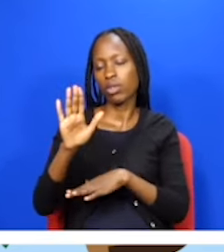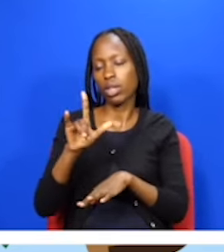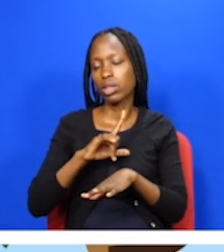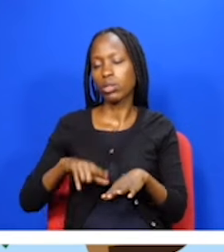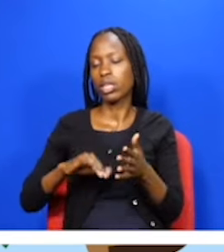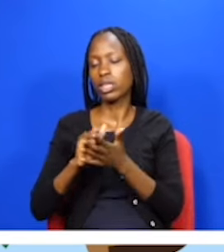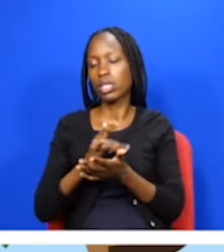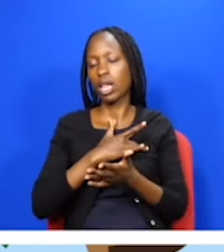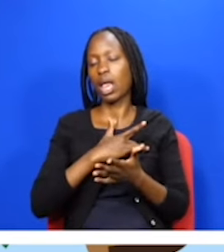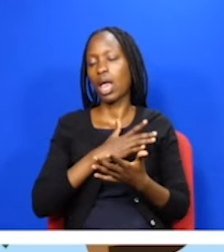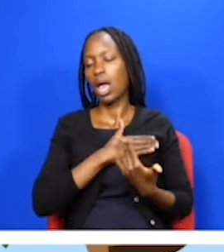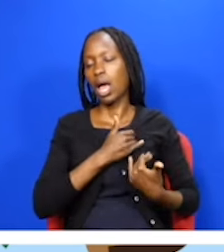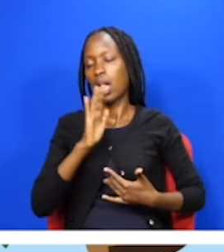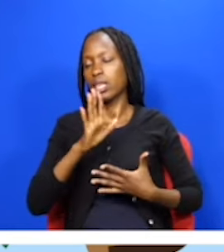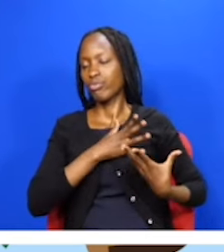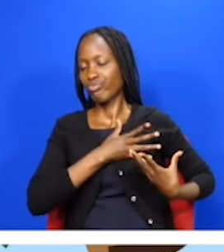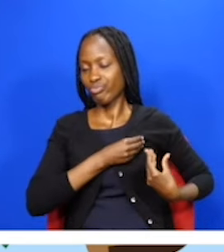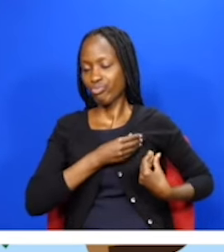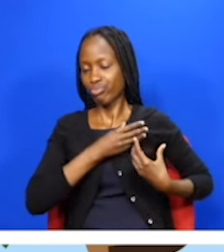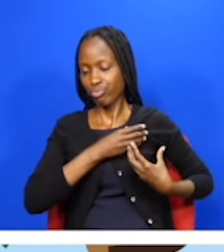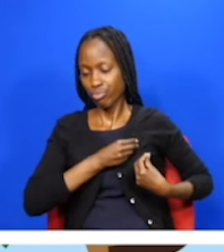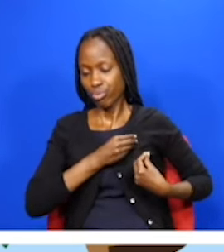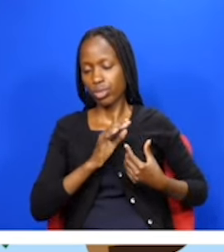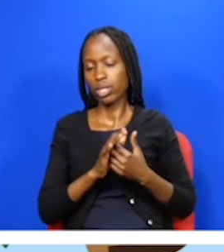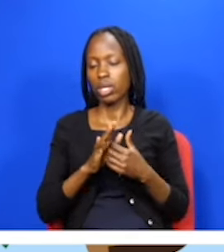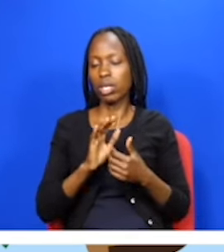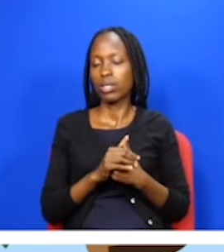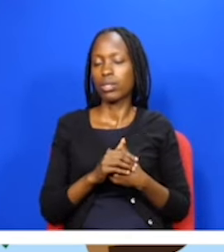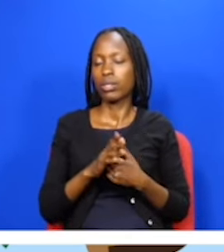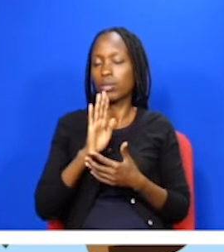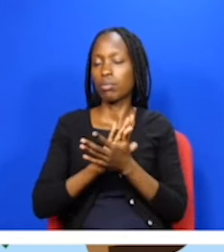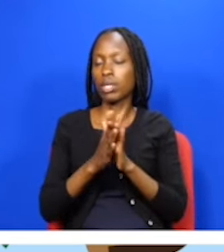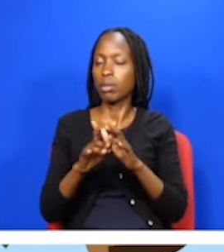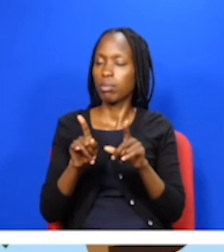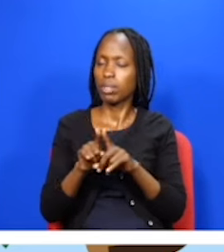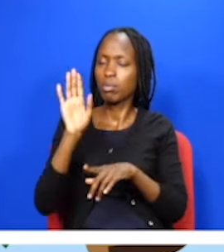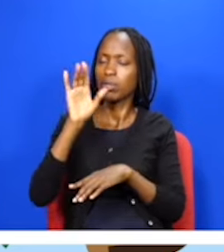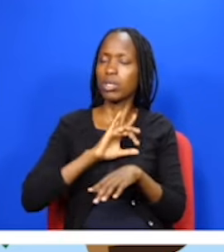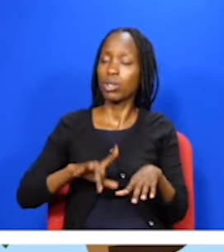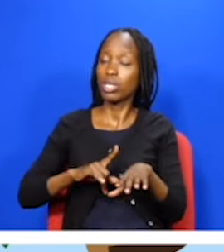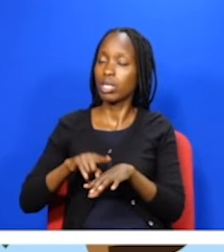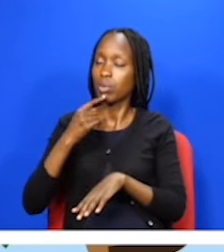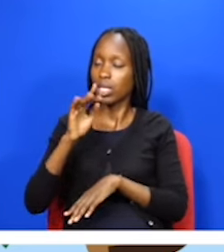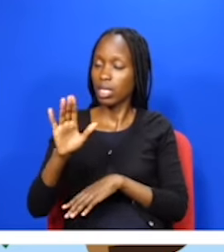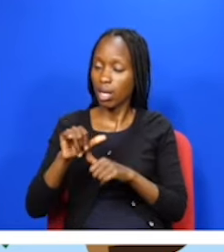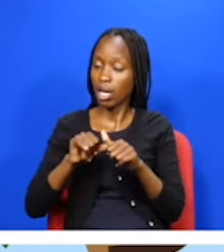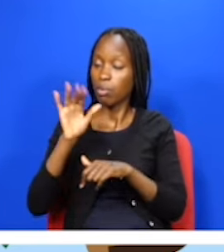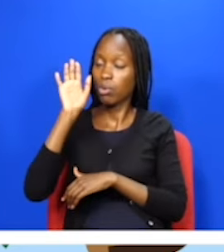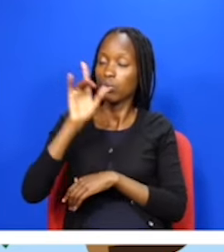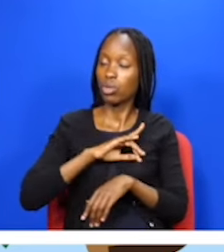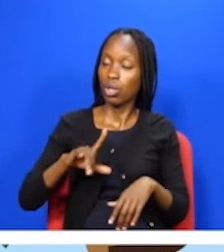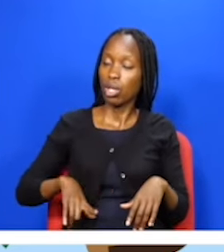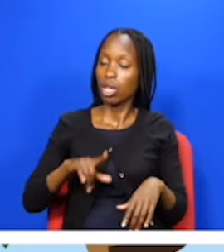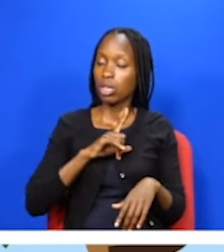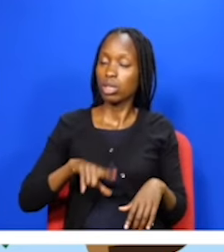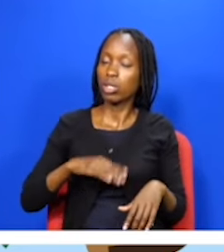hearts and change them and transform them to be more like you. And when we tell them about you, O God, we pray